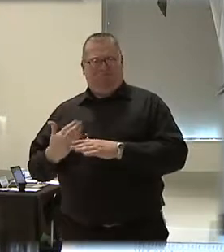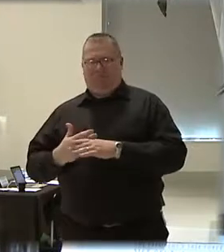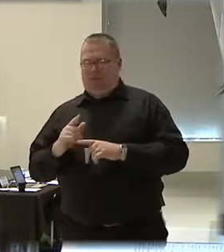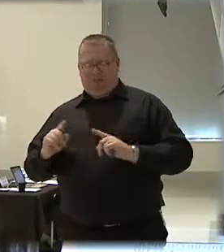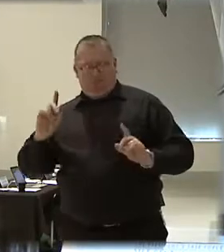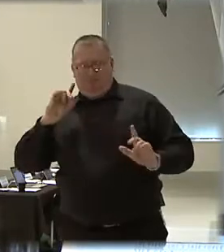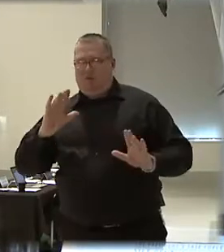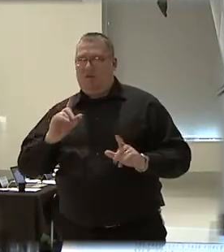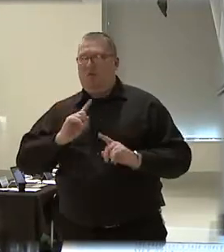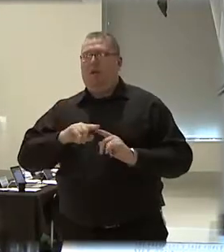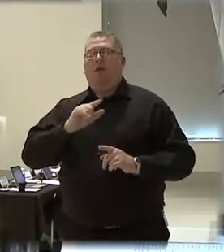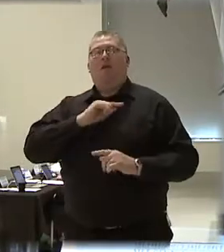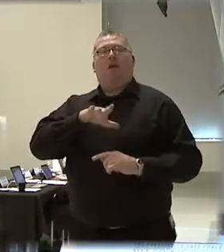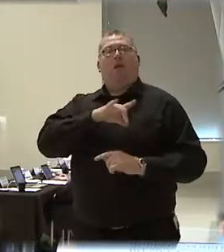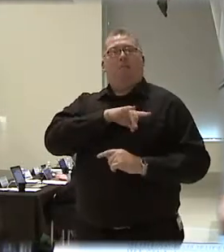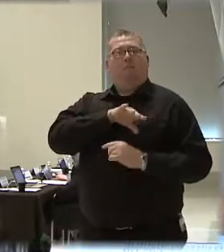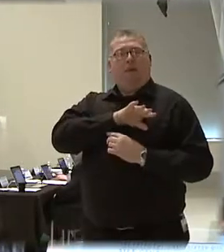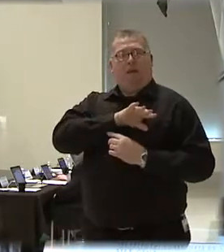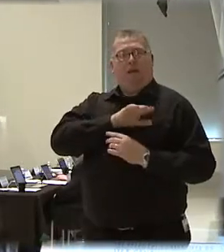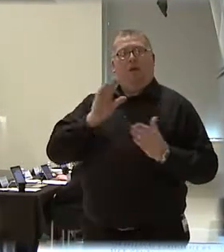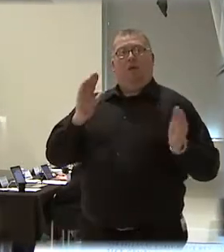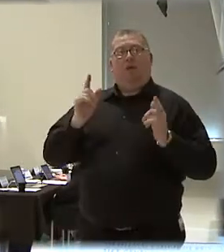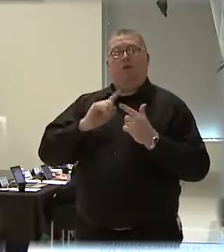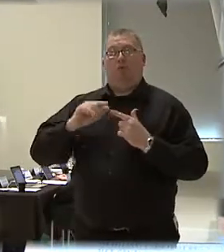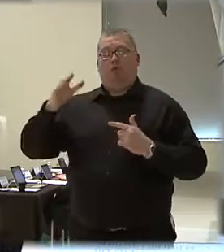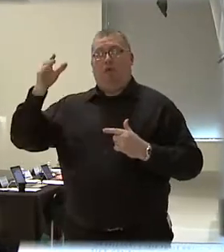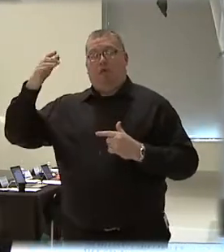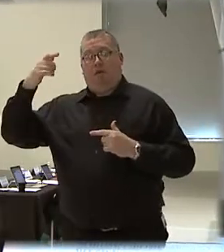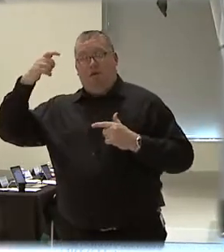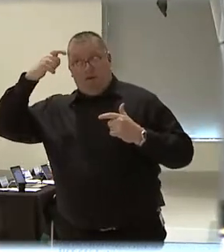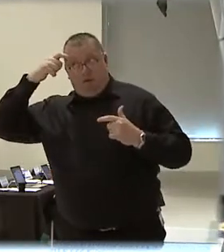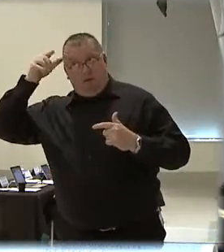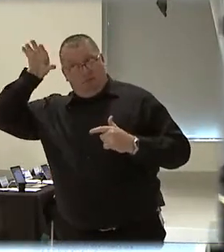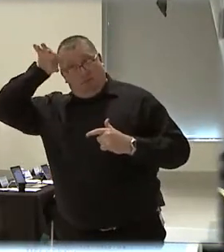the lapel versus the head mount, I think